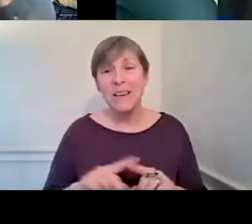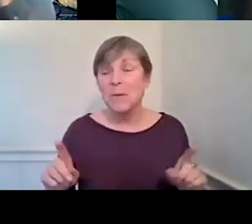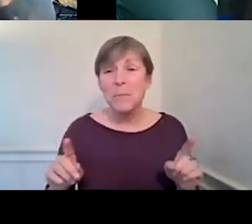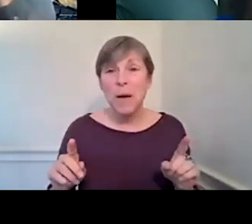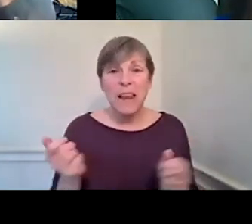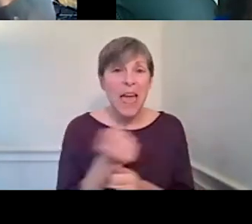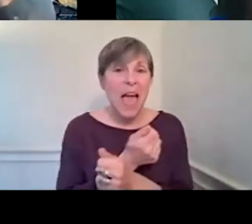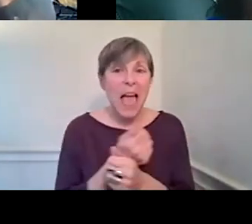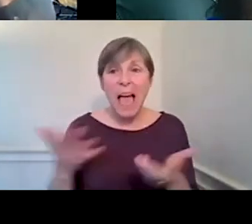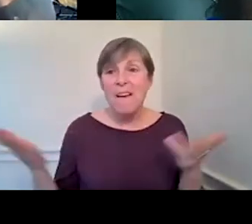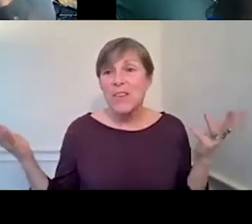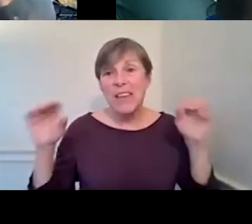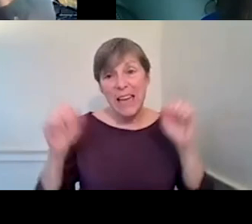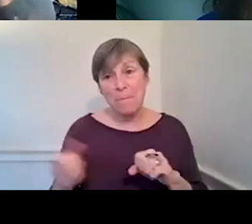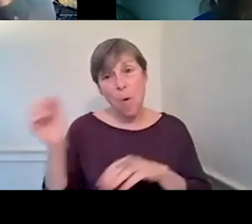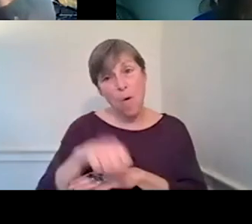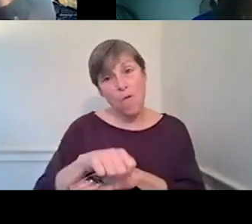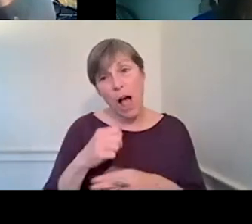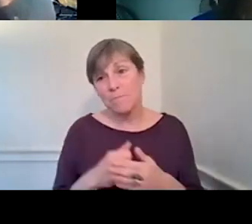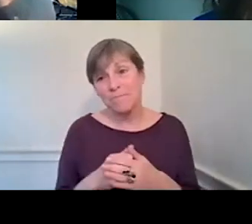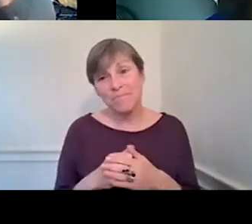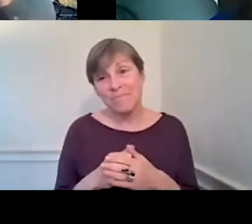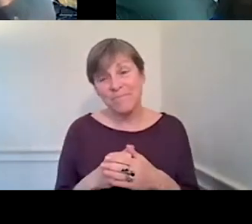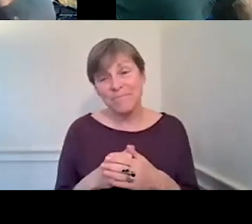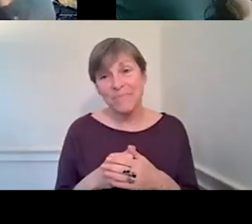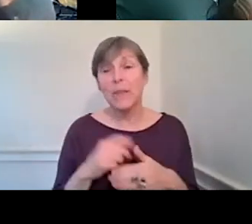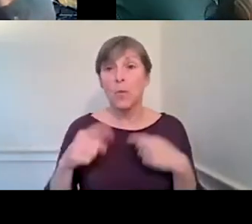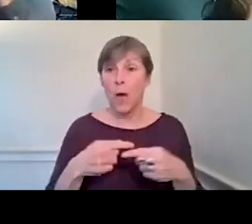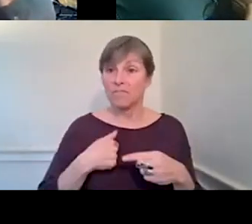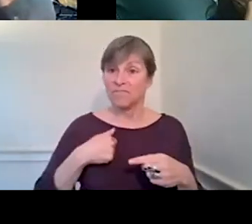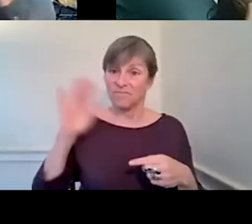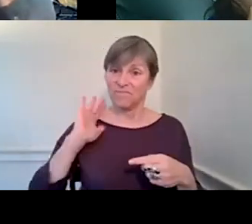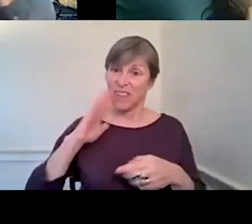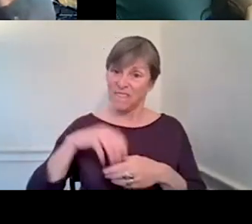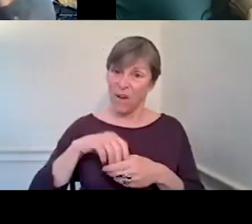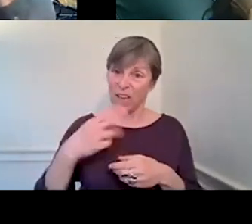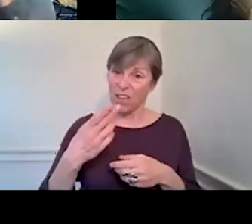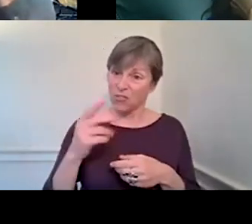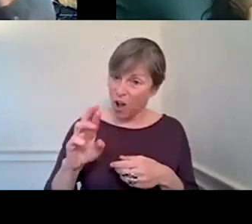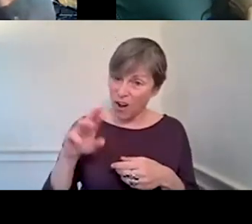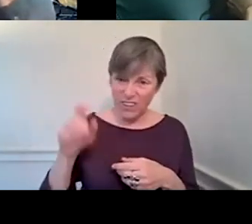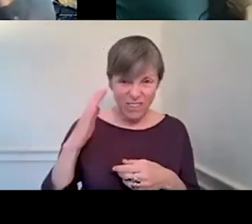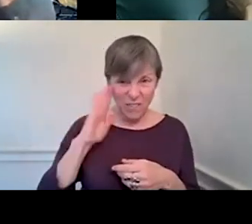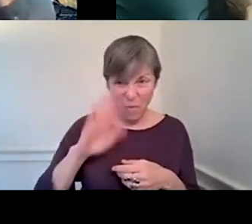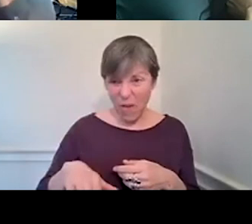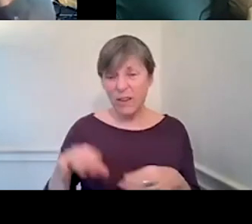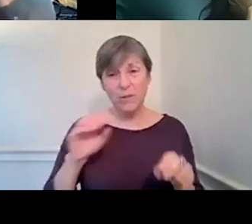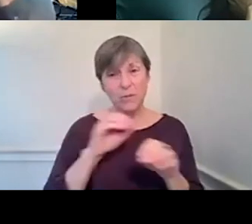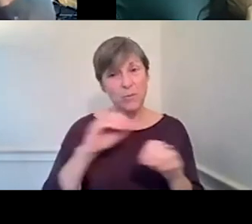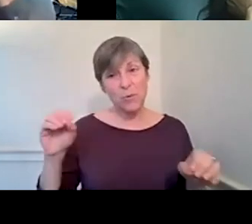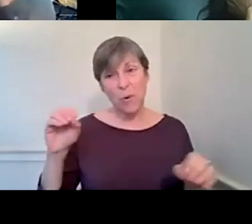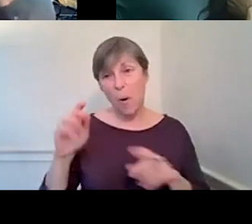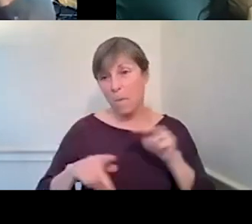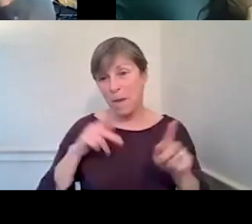everything can be overcome. And just a point of when I was in HR, to understand that no human beings